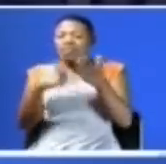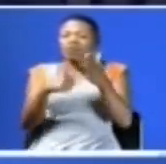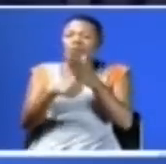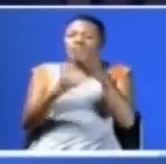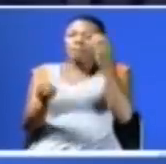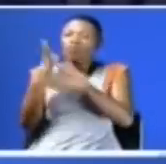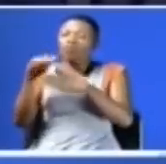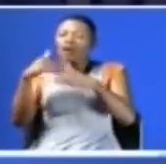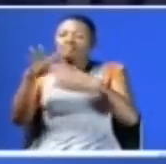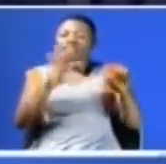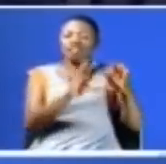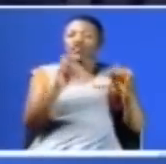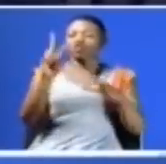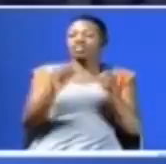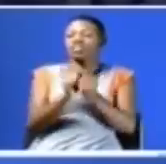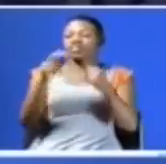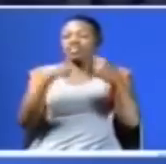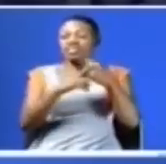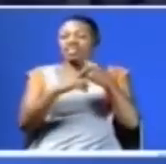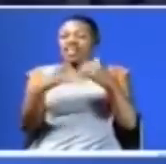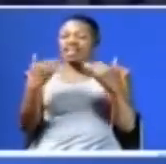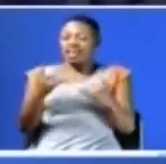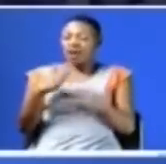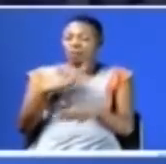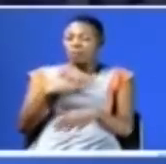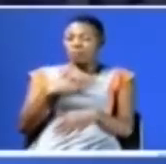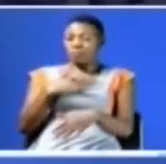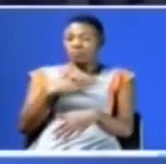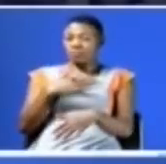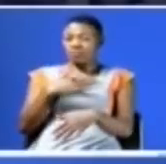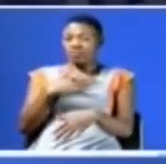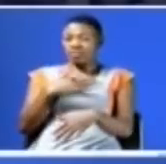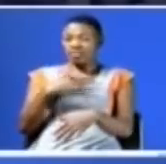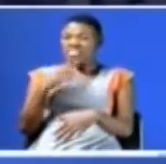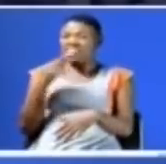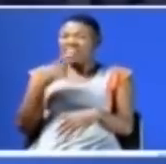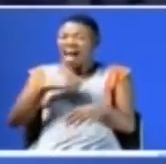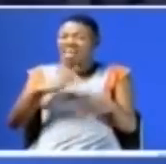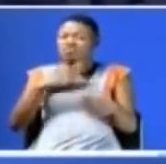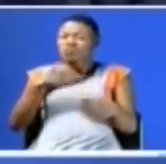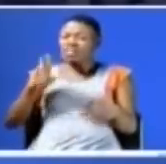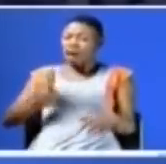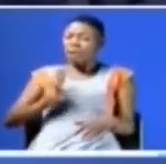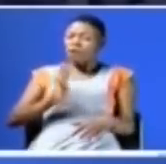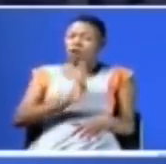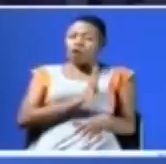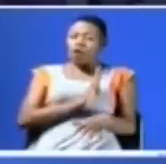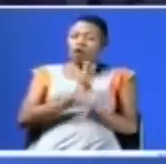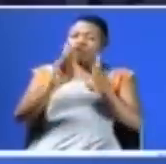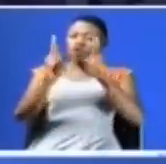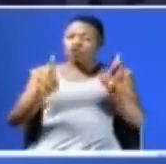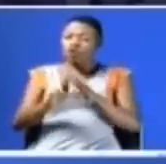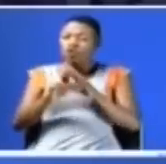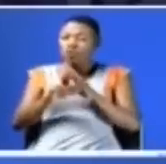created by the 2017 election. So I call we had said we don't want a boardroom deal. We want a